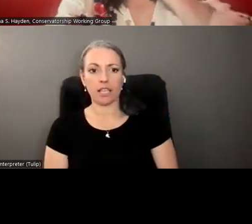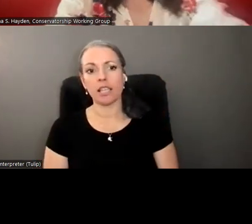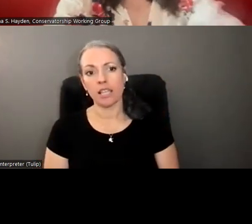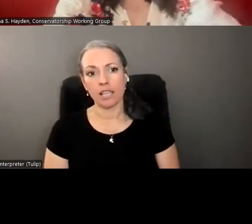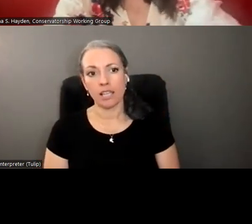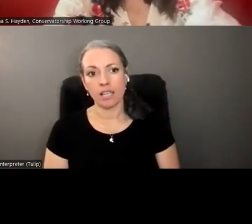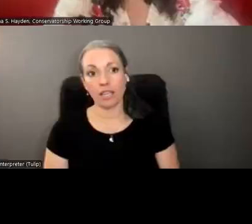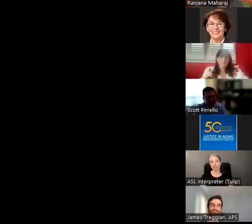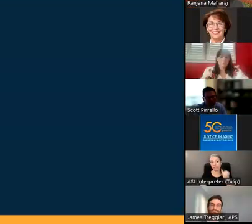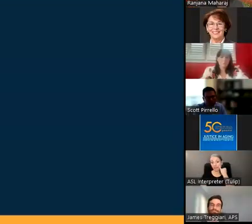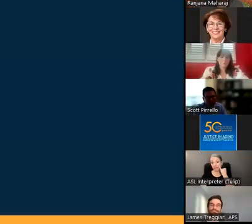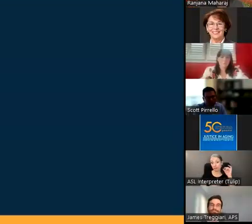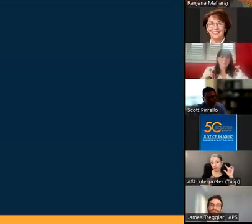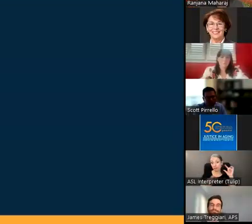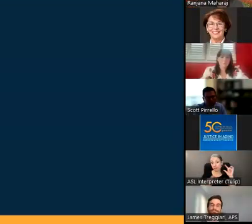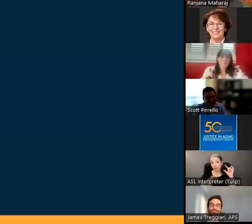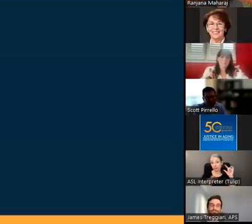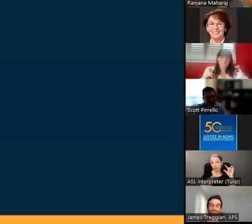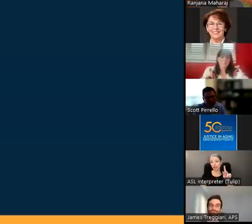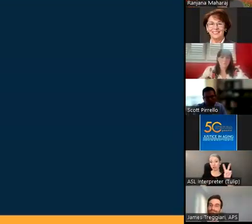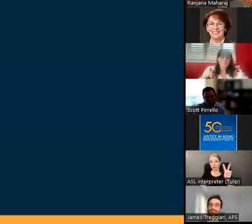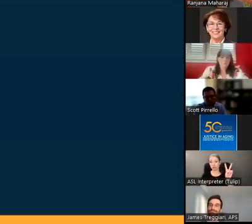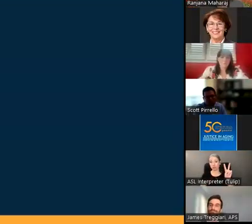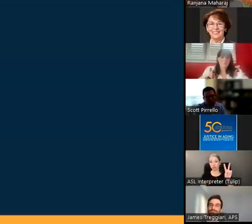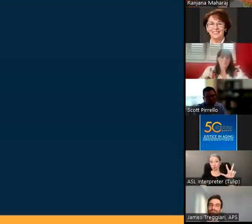If everyone would like to come back at 2.31.